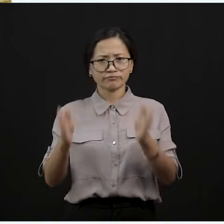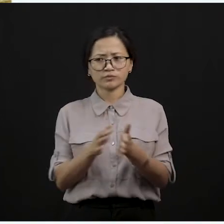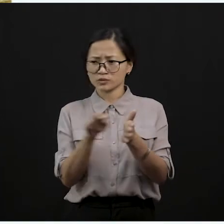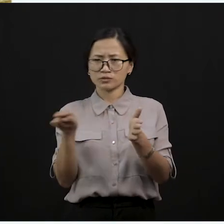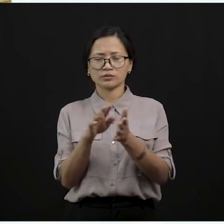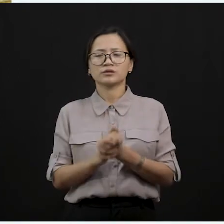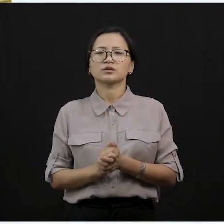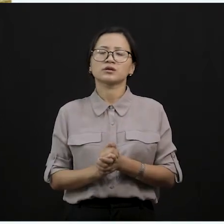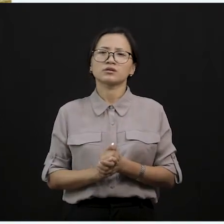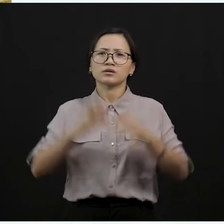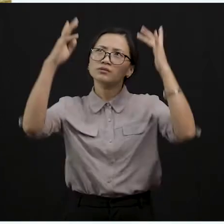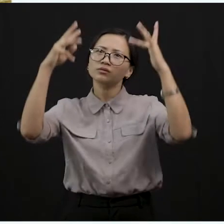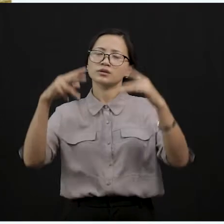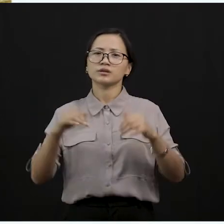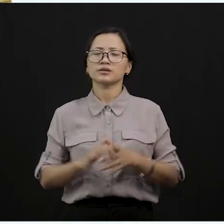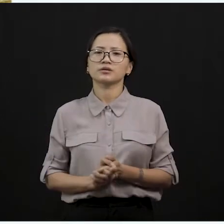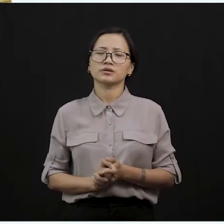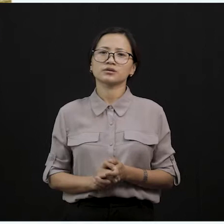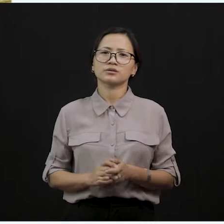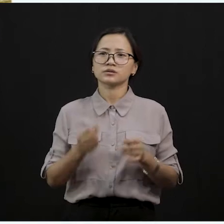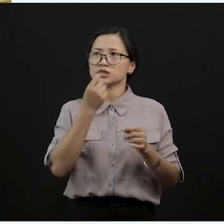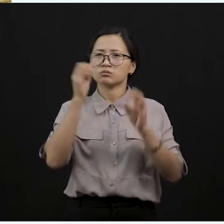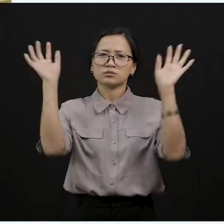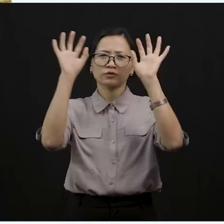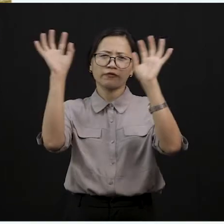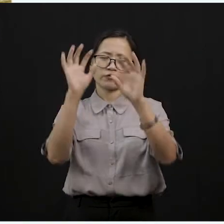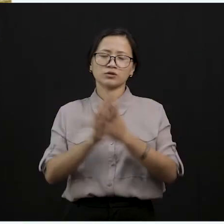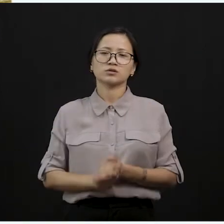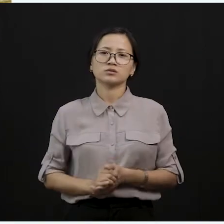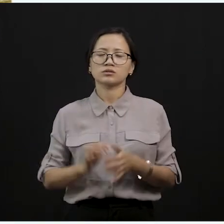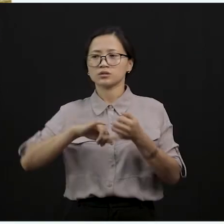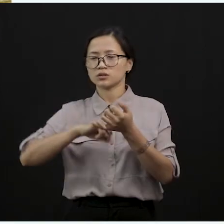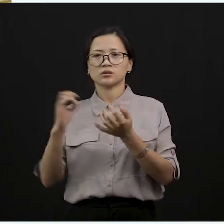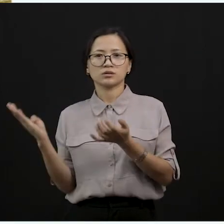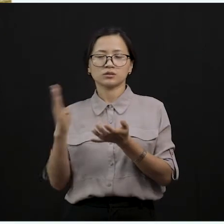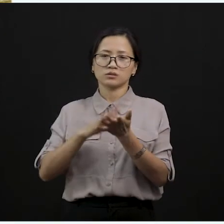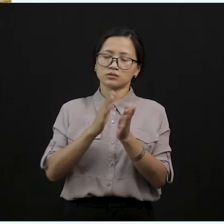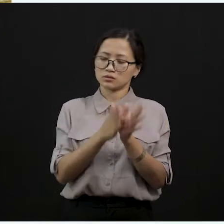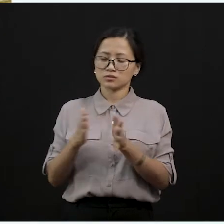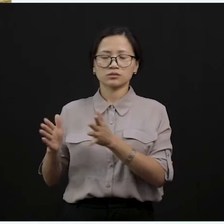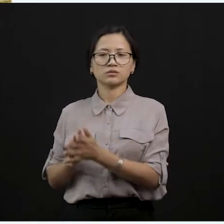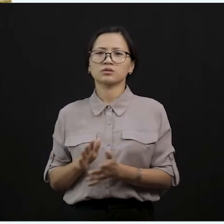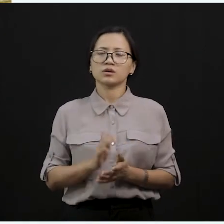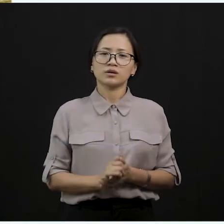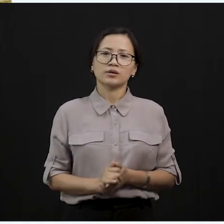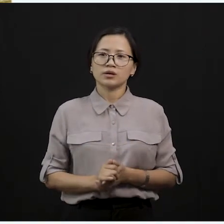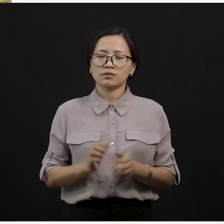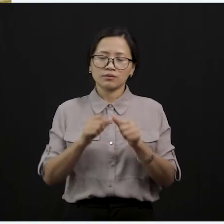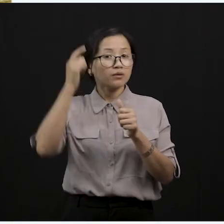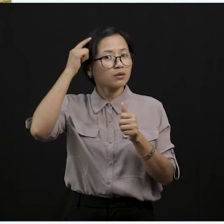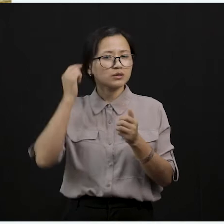foggy season, the ants are busy. They're busy collecting all the foods, storing